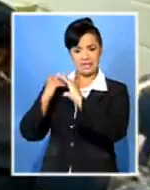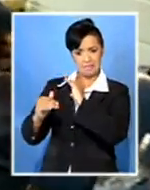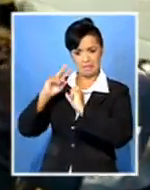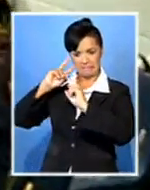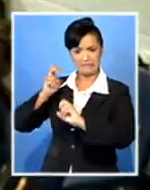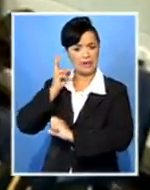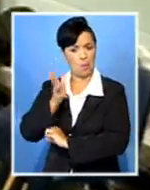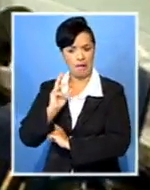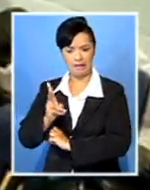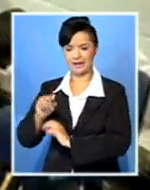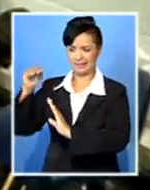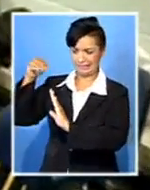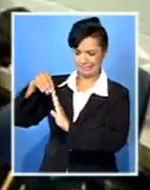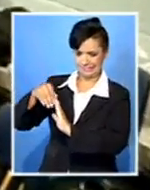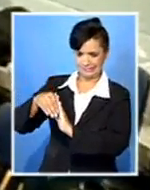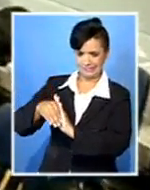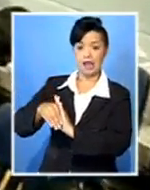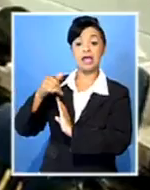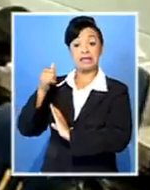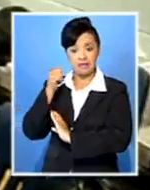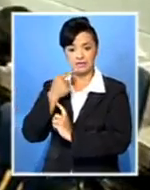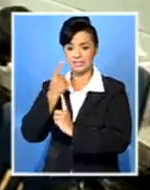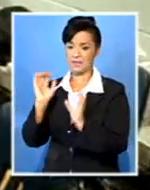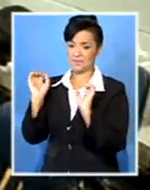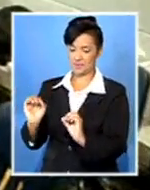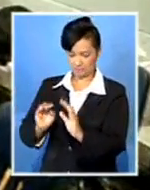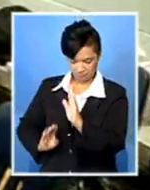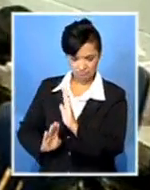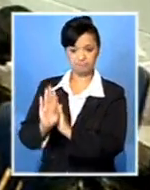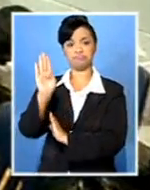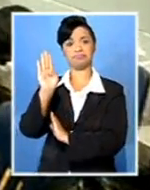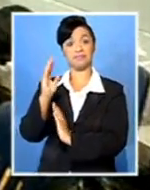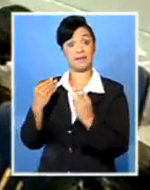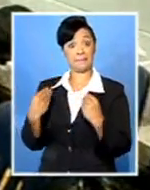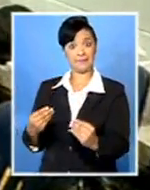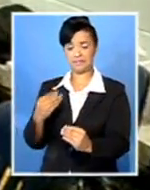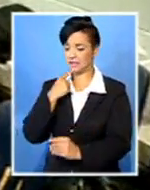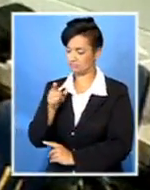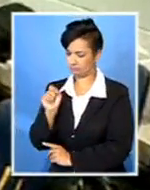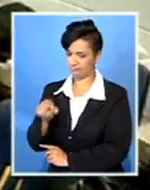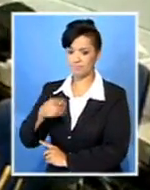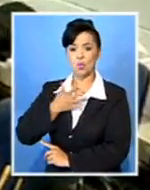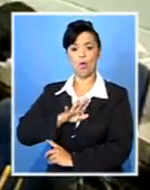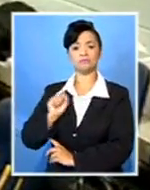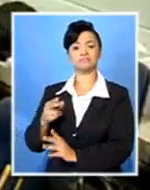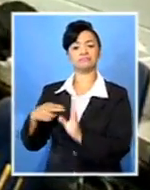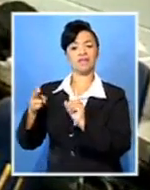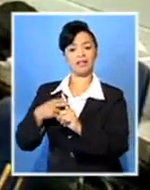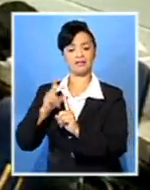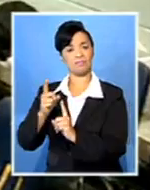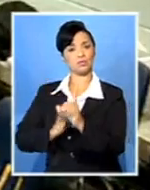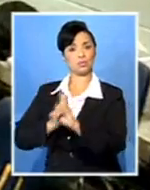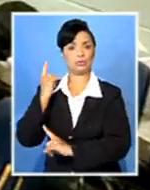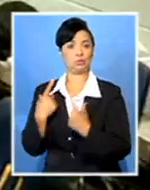tanked. And we're seeing them steady. Business clearly wants a Clinton presidency here, and that's certainly not a vote of